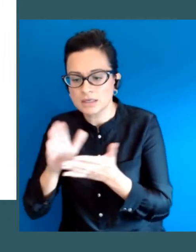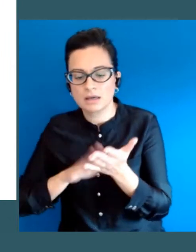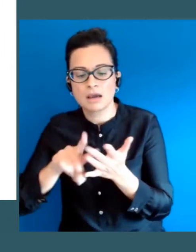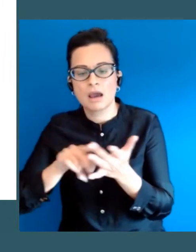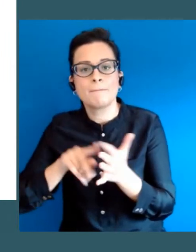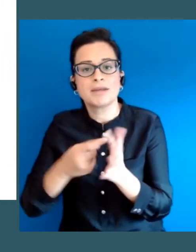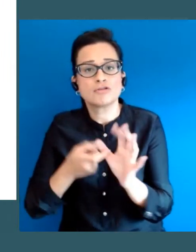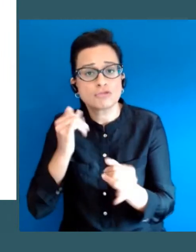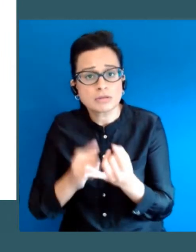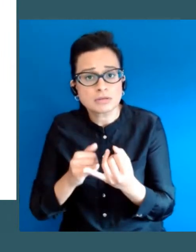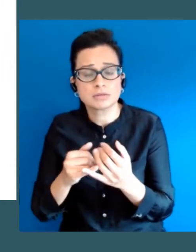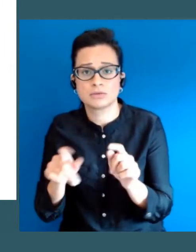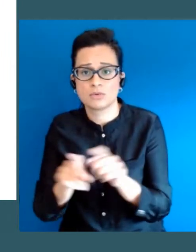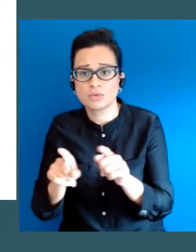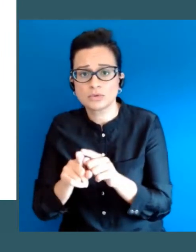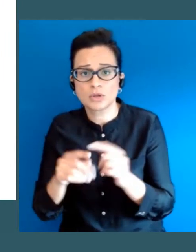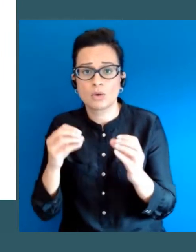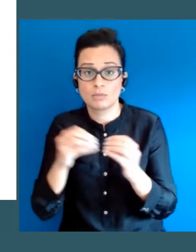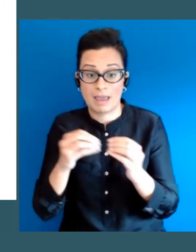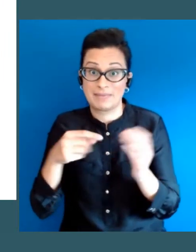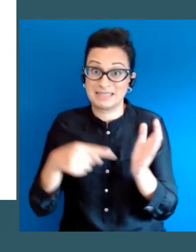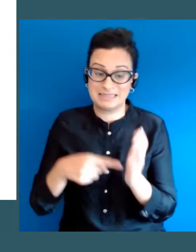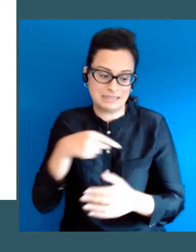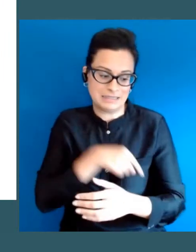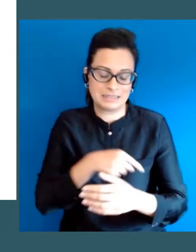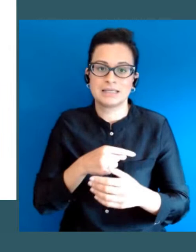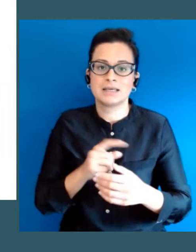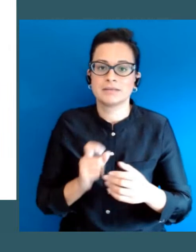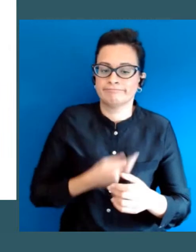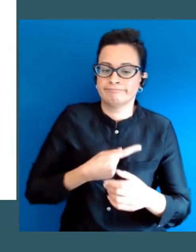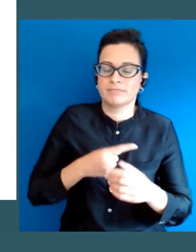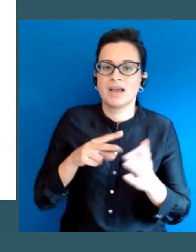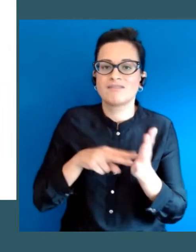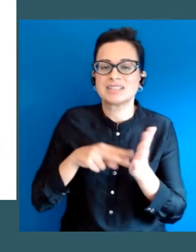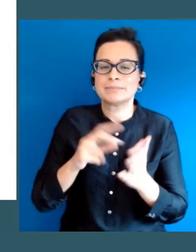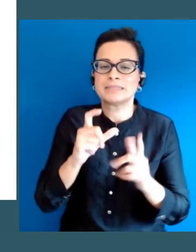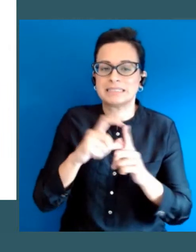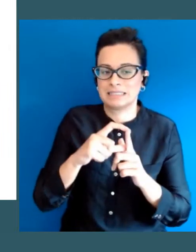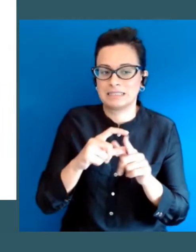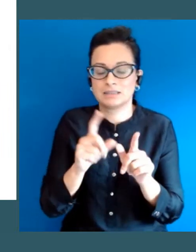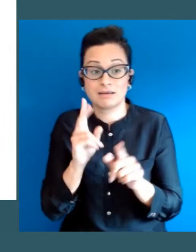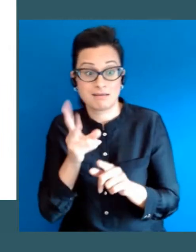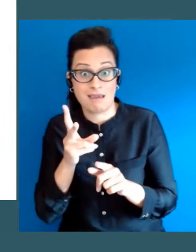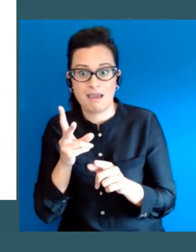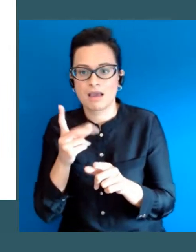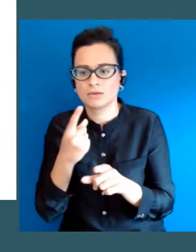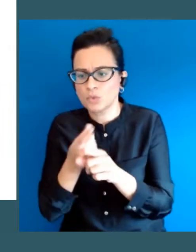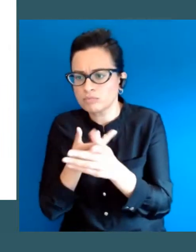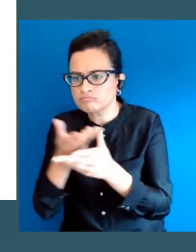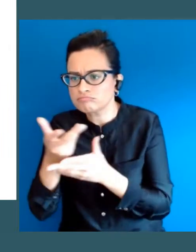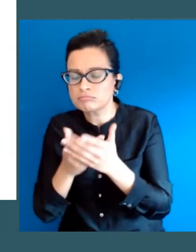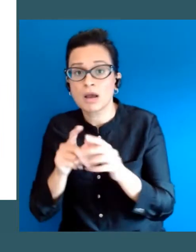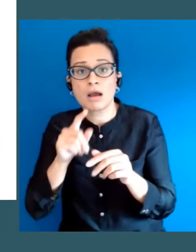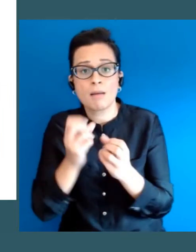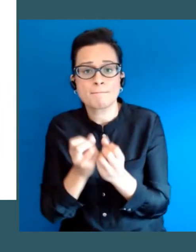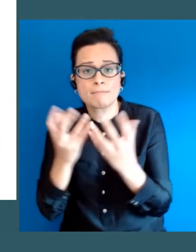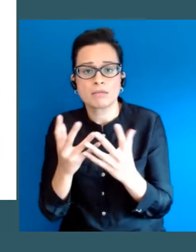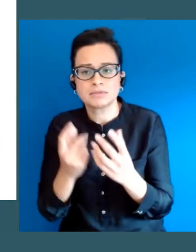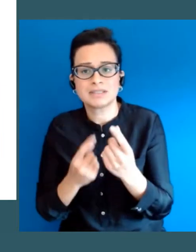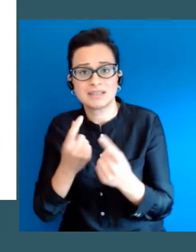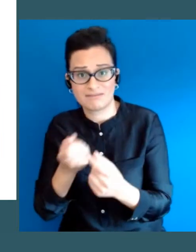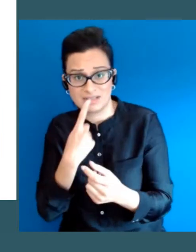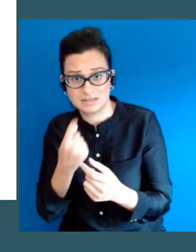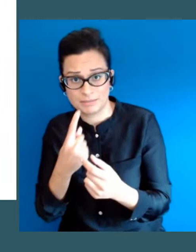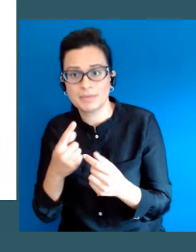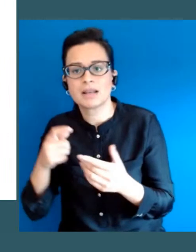well as baby T taking his vitamin D as well. And we also again talked around a multivitamin and mineral supplement for him, as